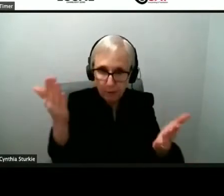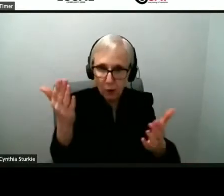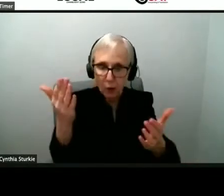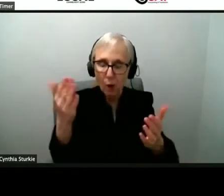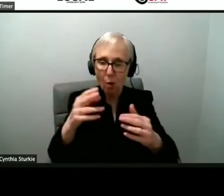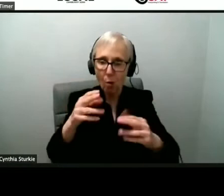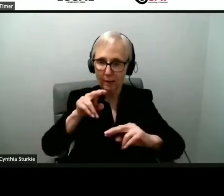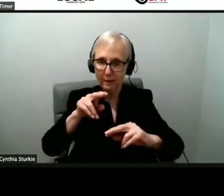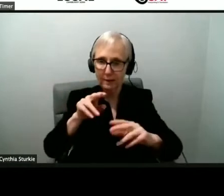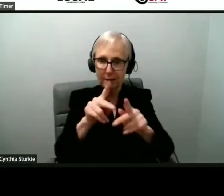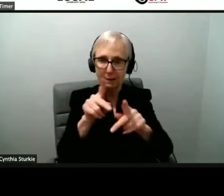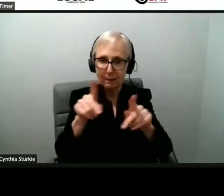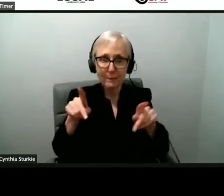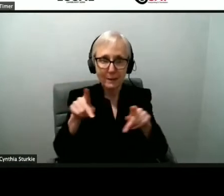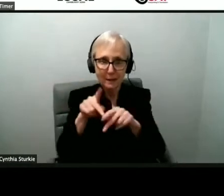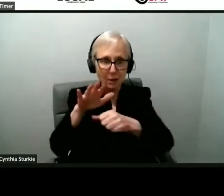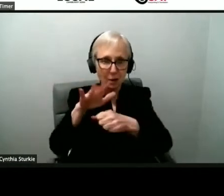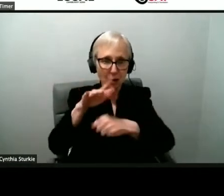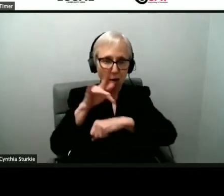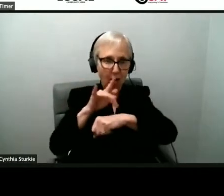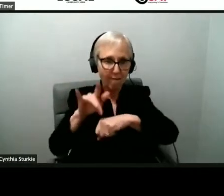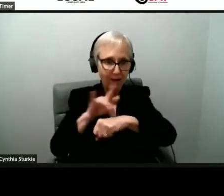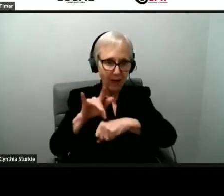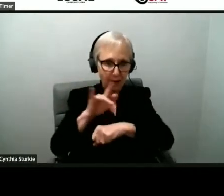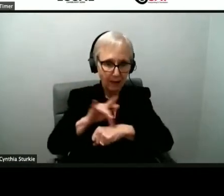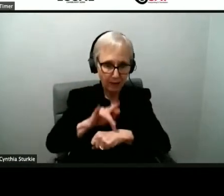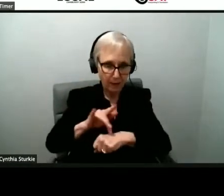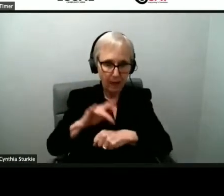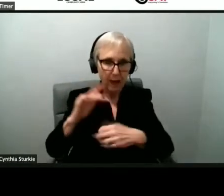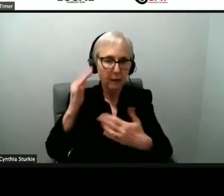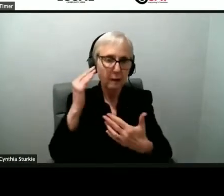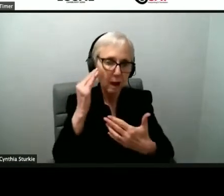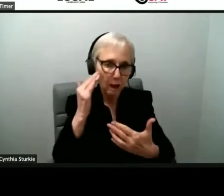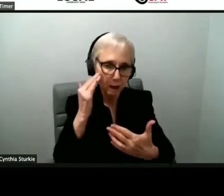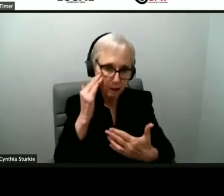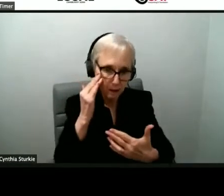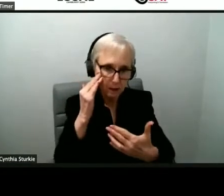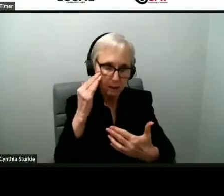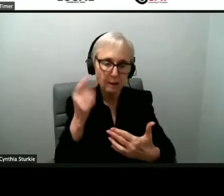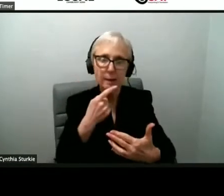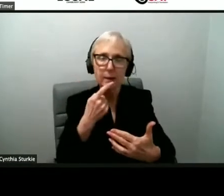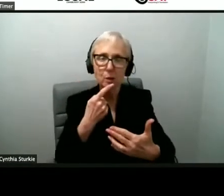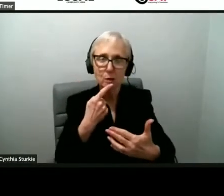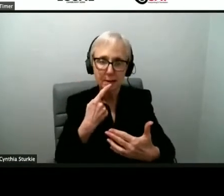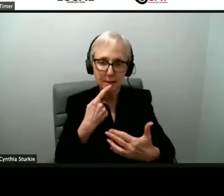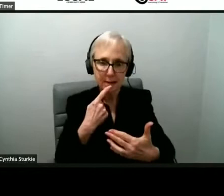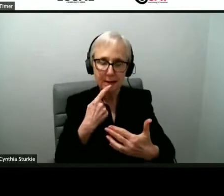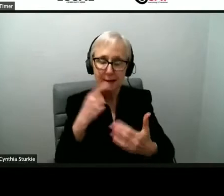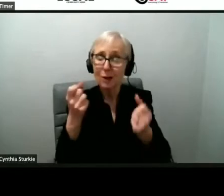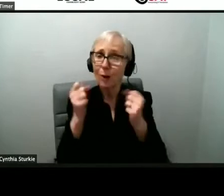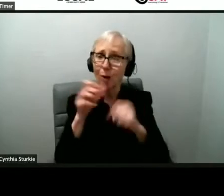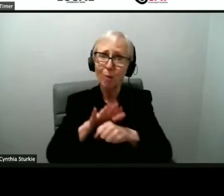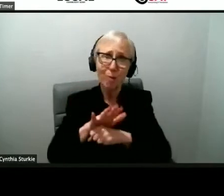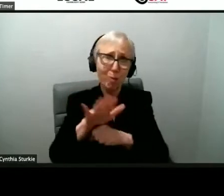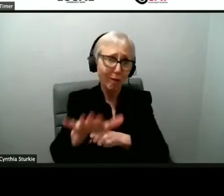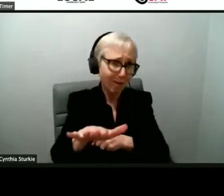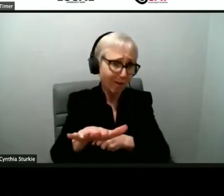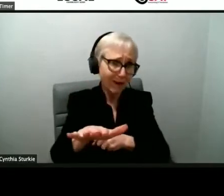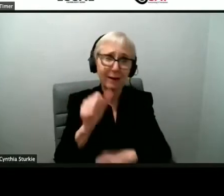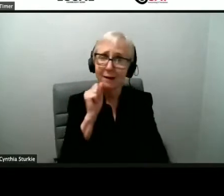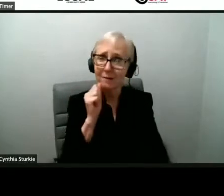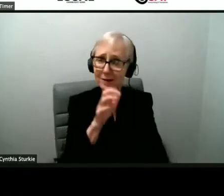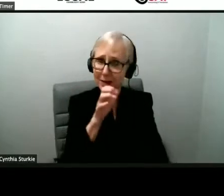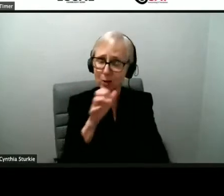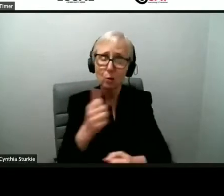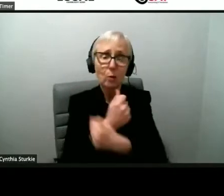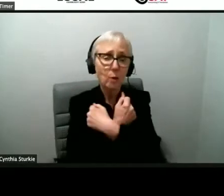vacant and putting someone there who's knowledgeable and qualified? And there are, like, as you've said, there are plenty of seniors who would love to serve. So one